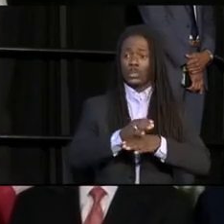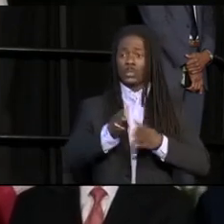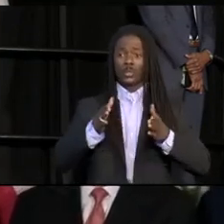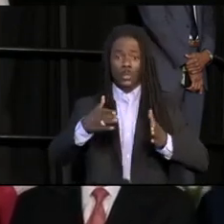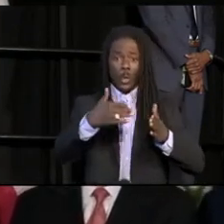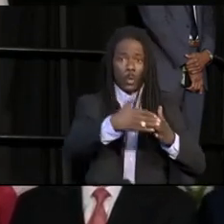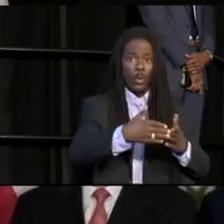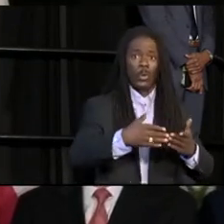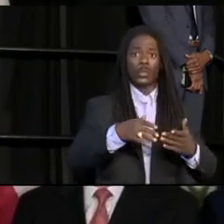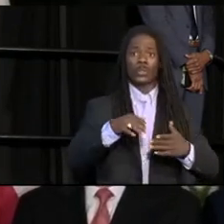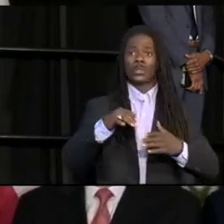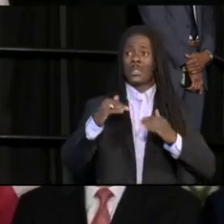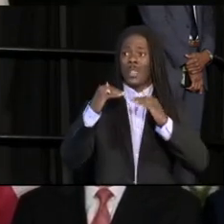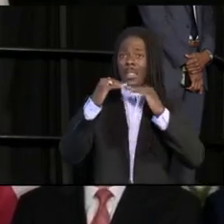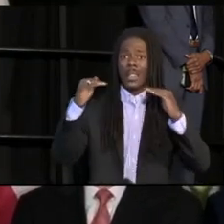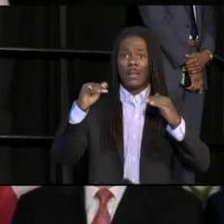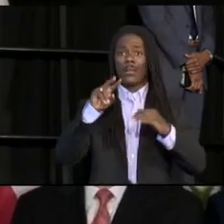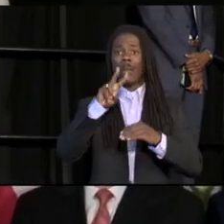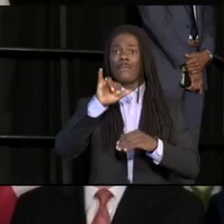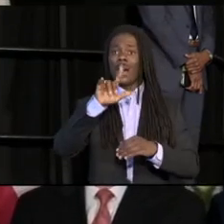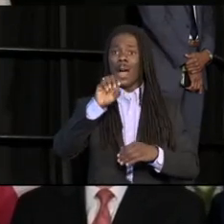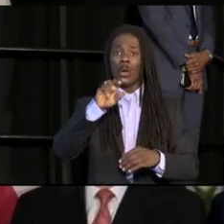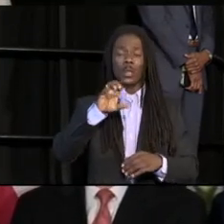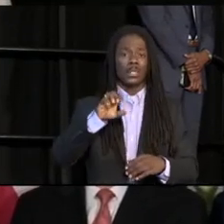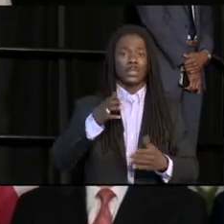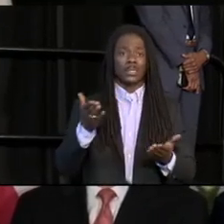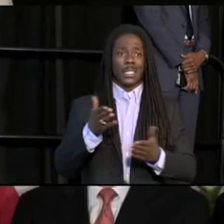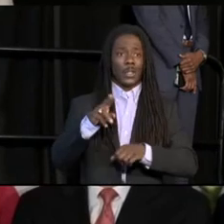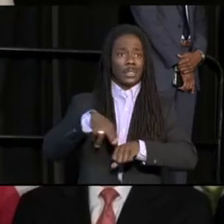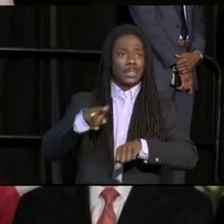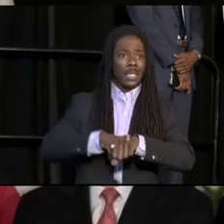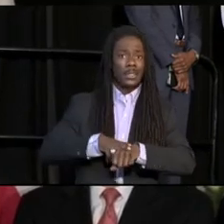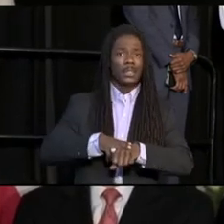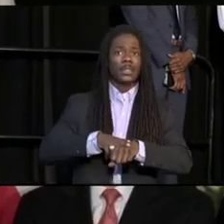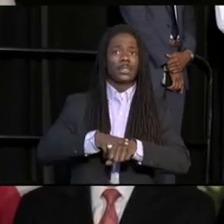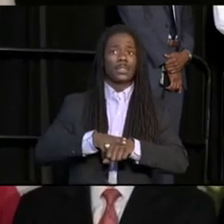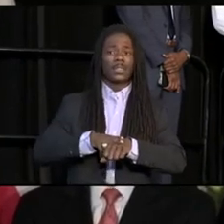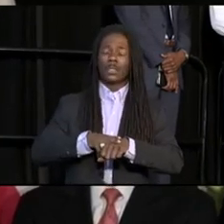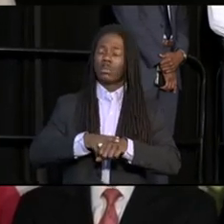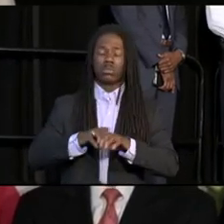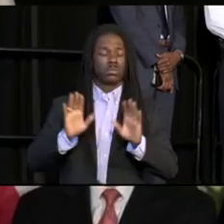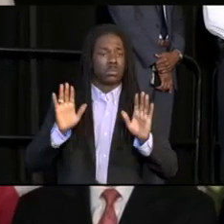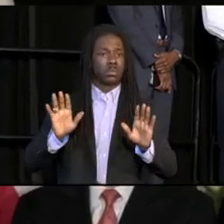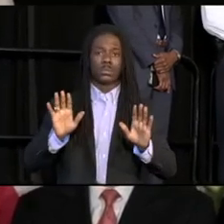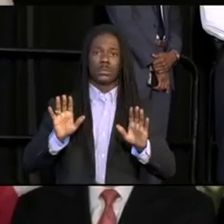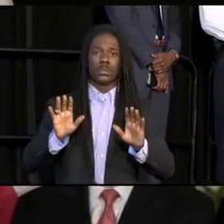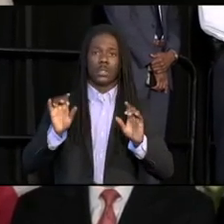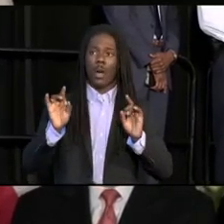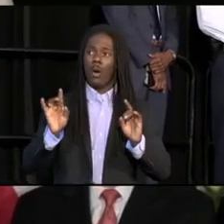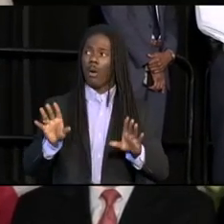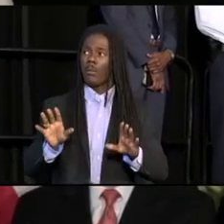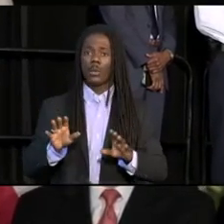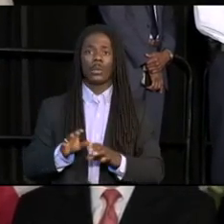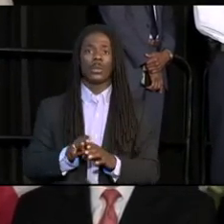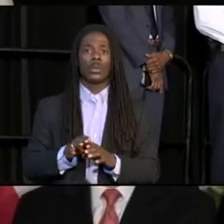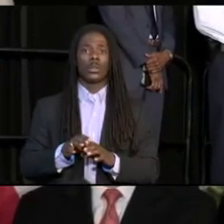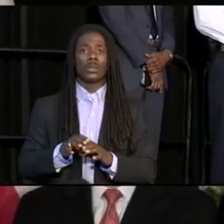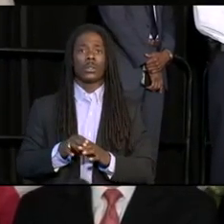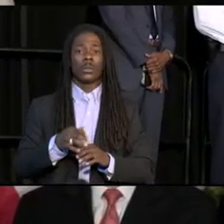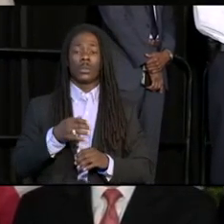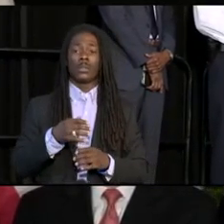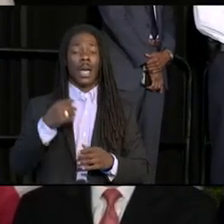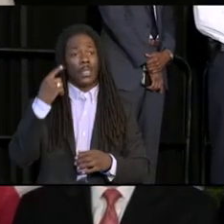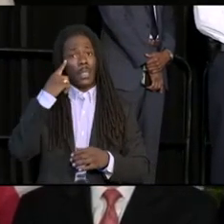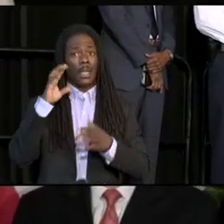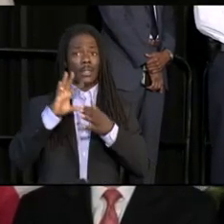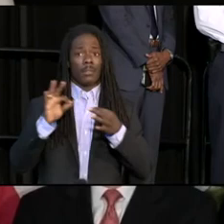in this nation is intolerable to me. And I think that the notion that we say that guns don't kill